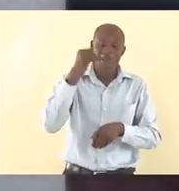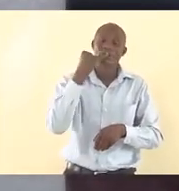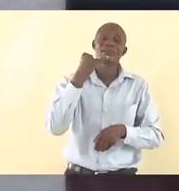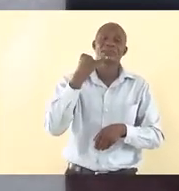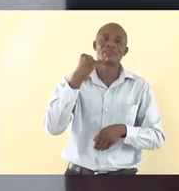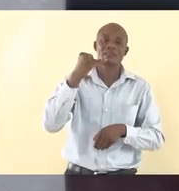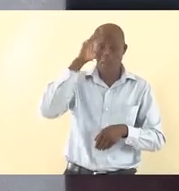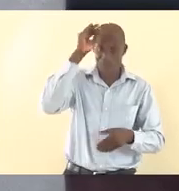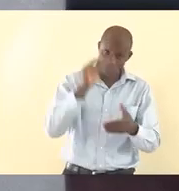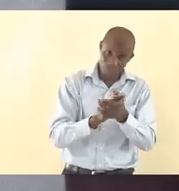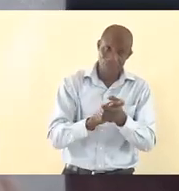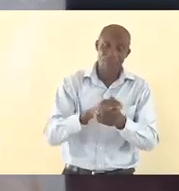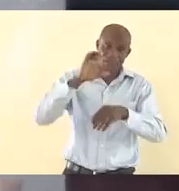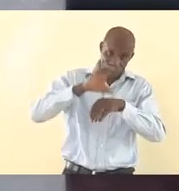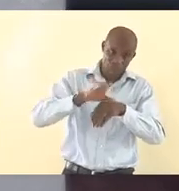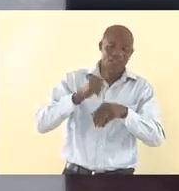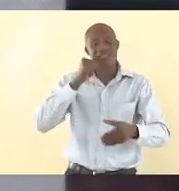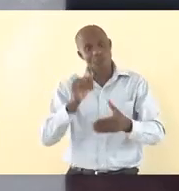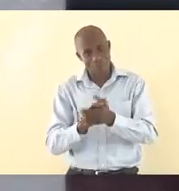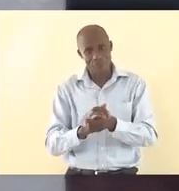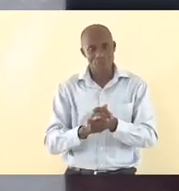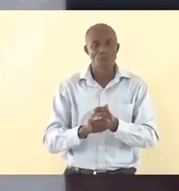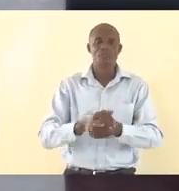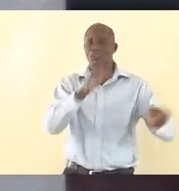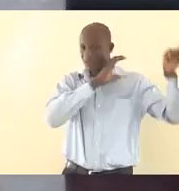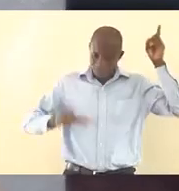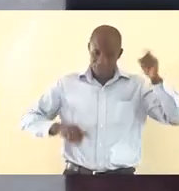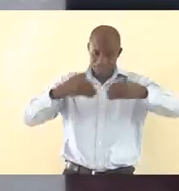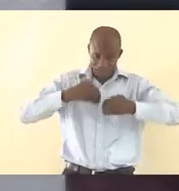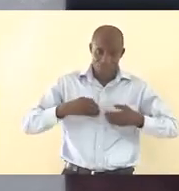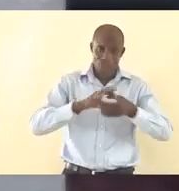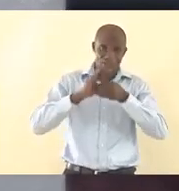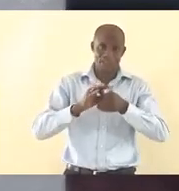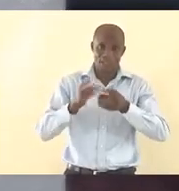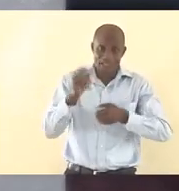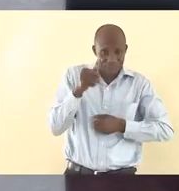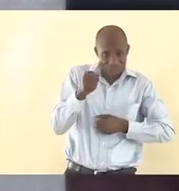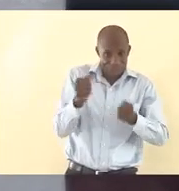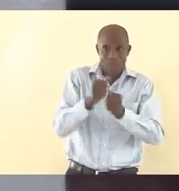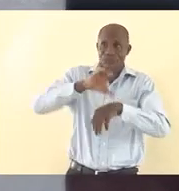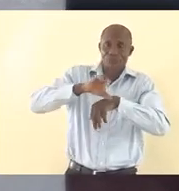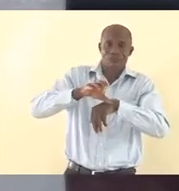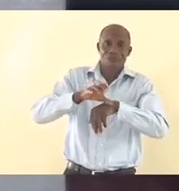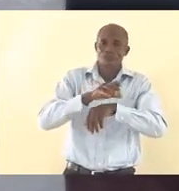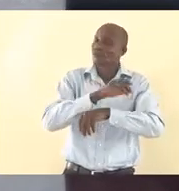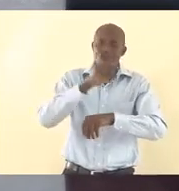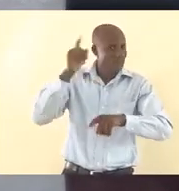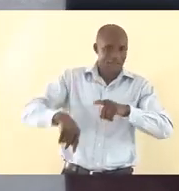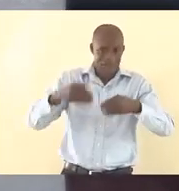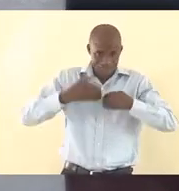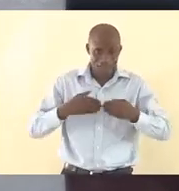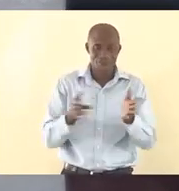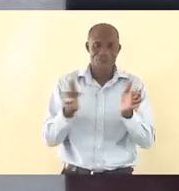the bride. Christ has so united himself with the church that you cannot have Jesus Christ and reject his